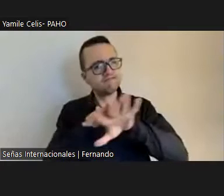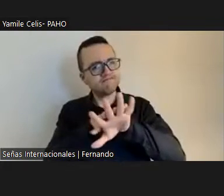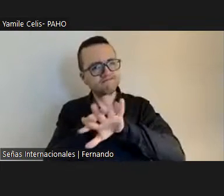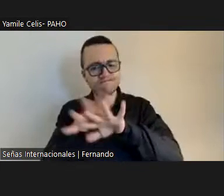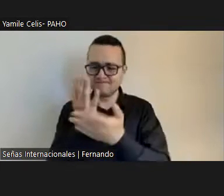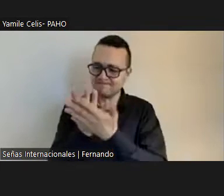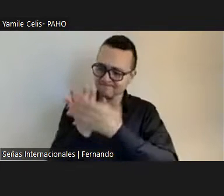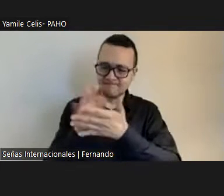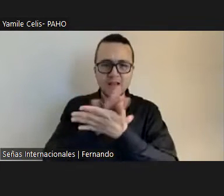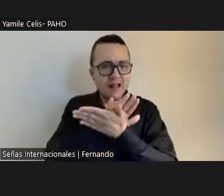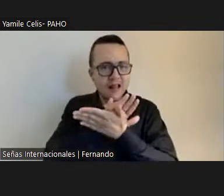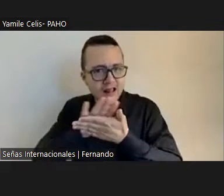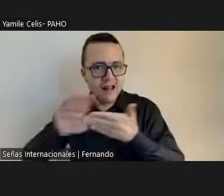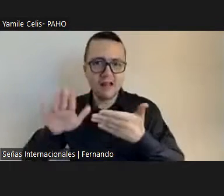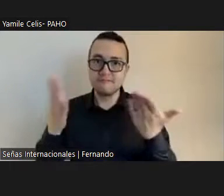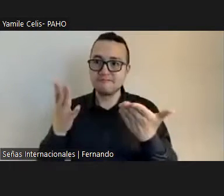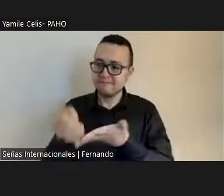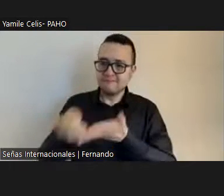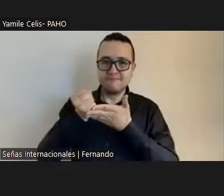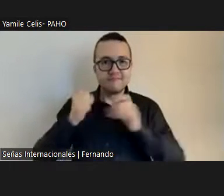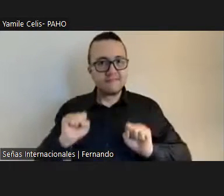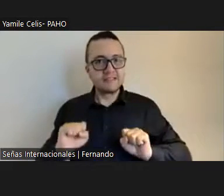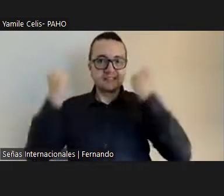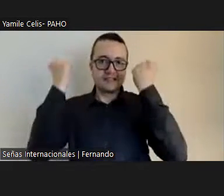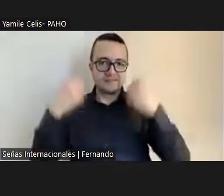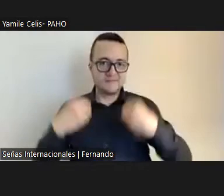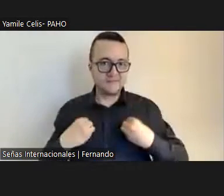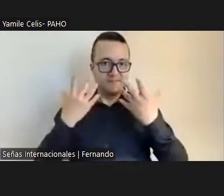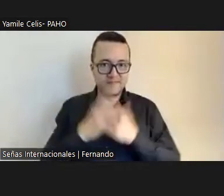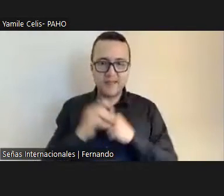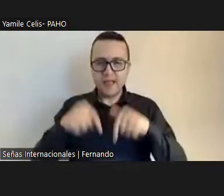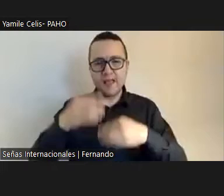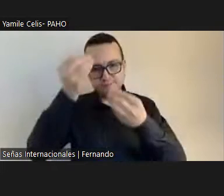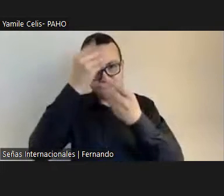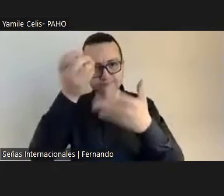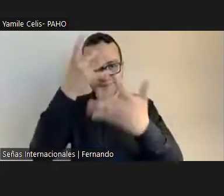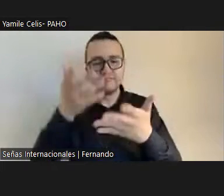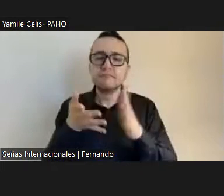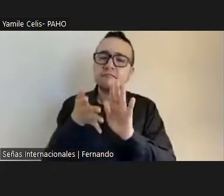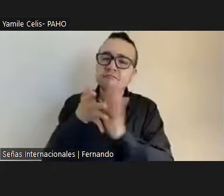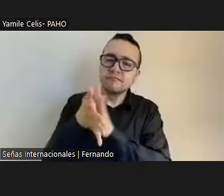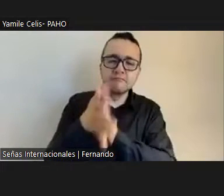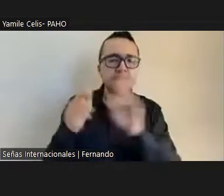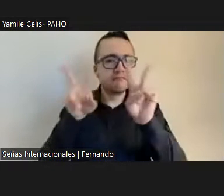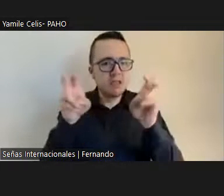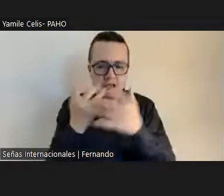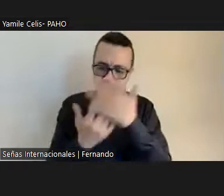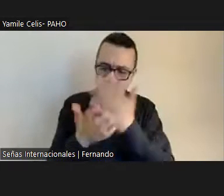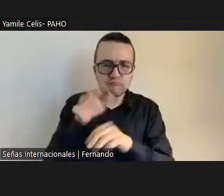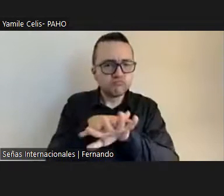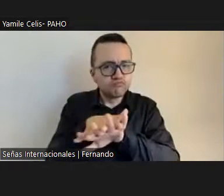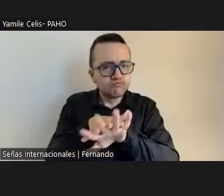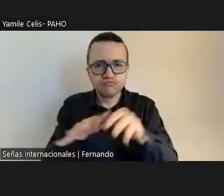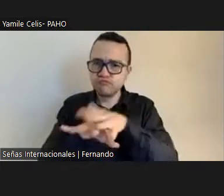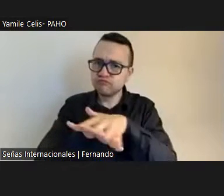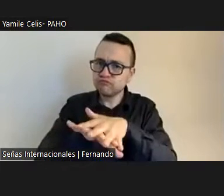hacer Saves unas Lives, palabras sharing de innovative manos experiences salvan for vidas hand de la hygiene salud en las during Américas. healthcare Y fíjense que provision in